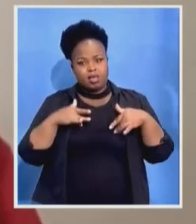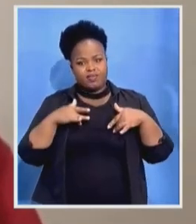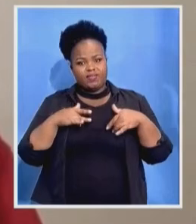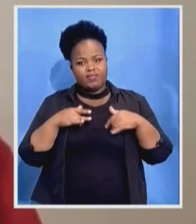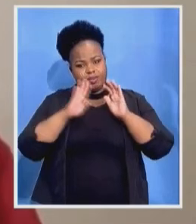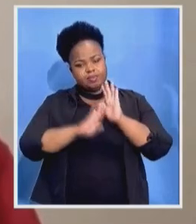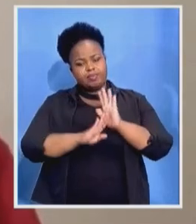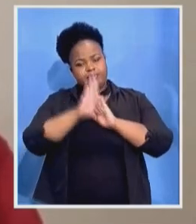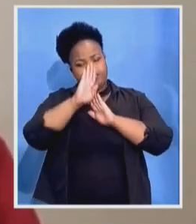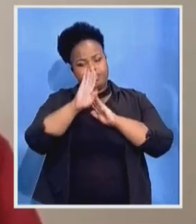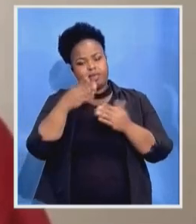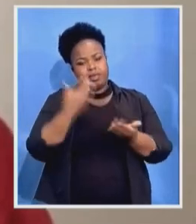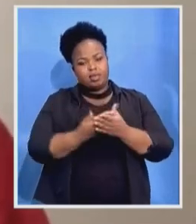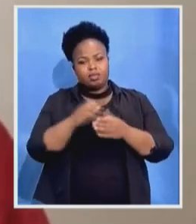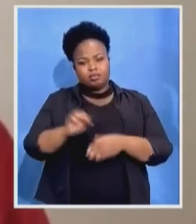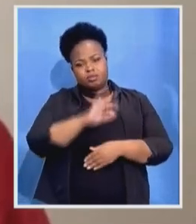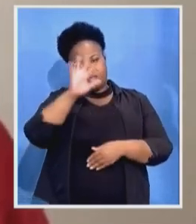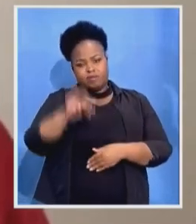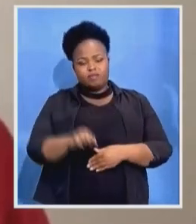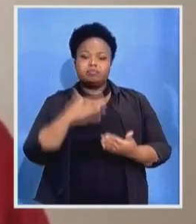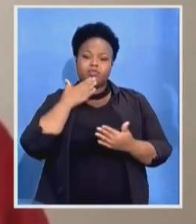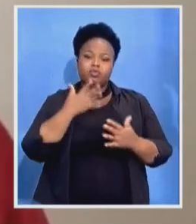Thank you very much.